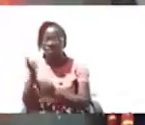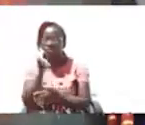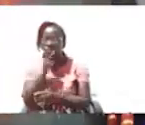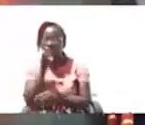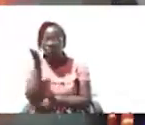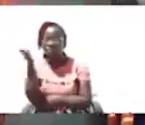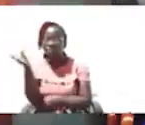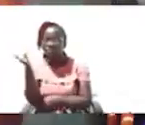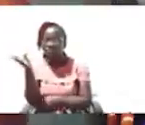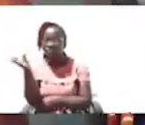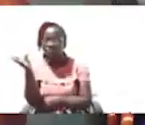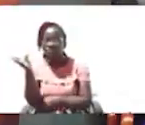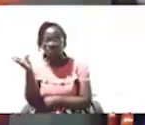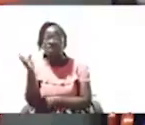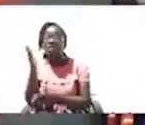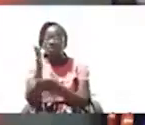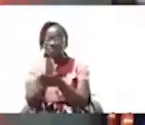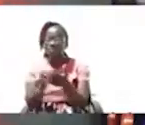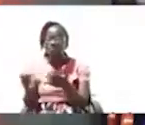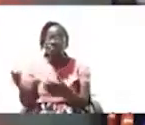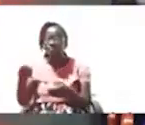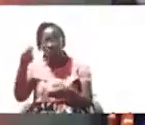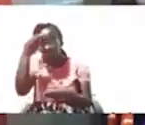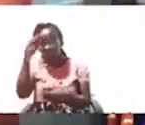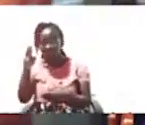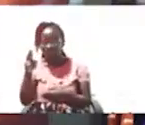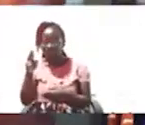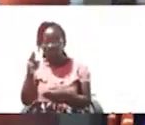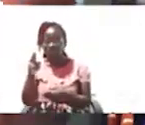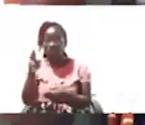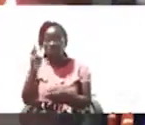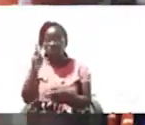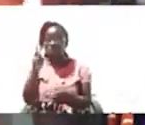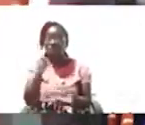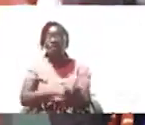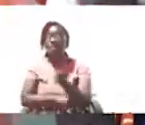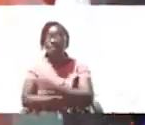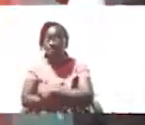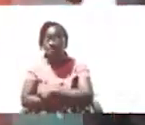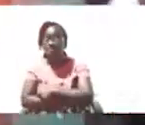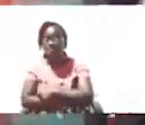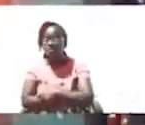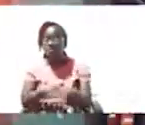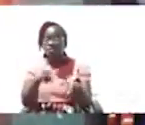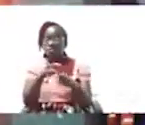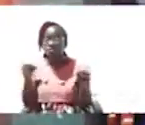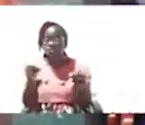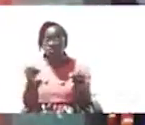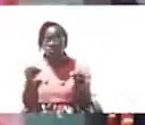something happened. There was a day, there was no stirring.